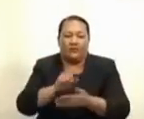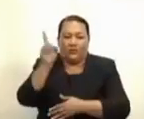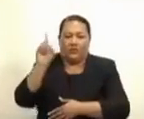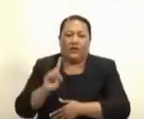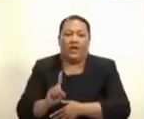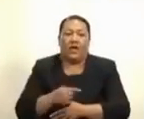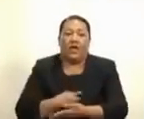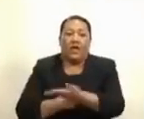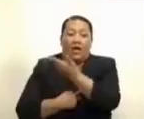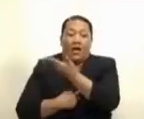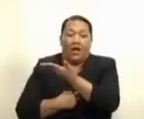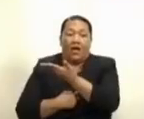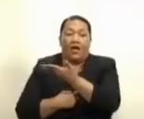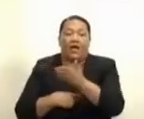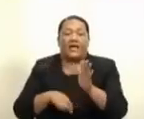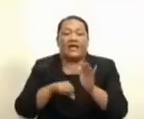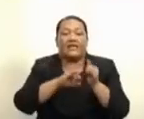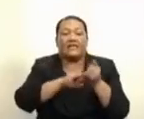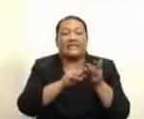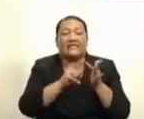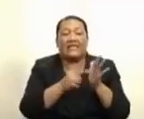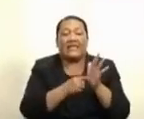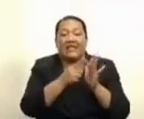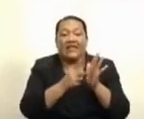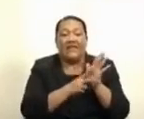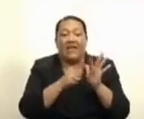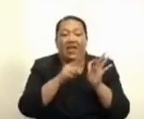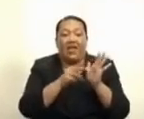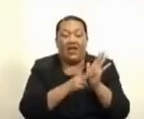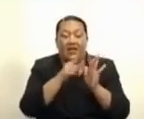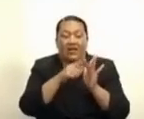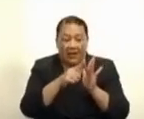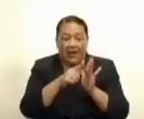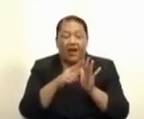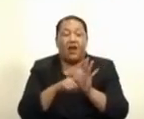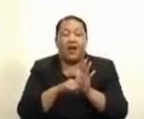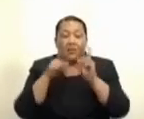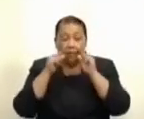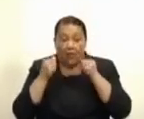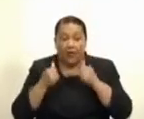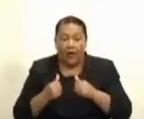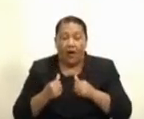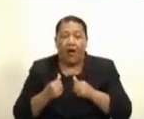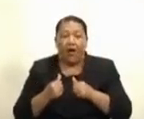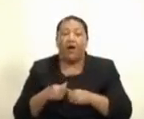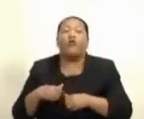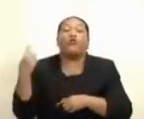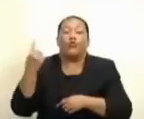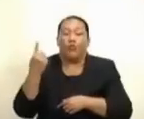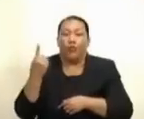Sitiveni Rabuka, on behalf of those who were with me in